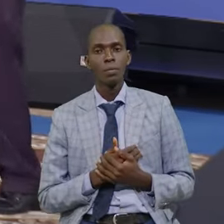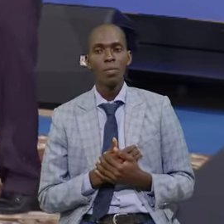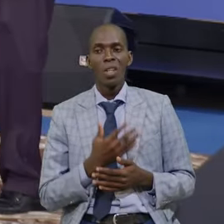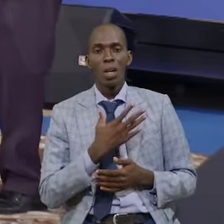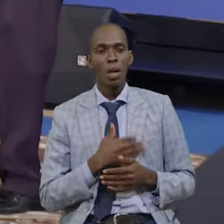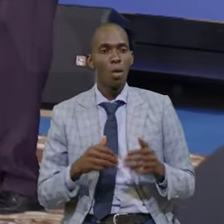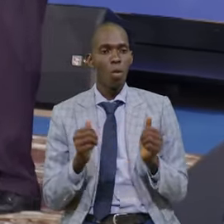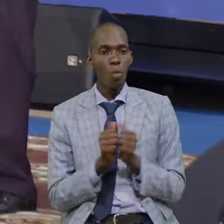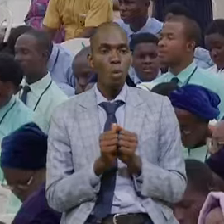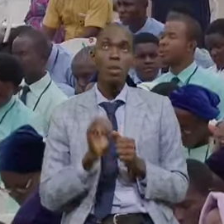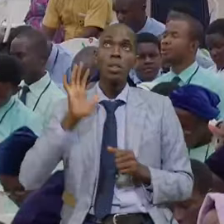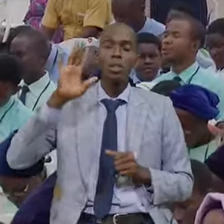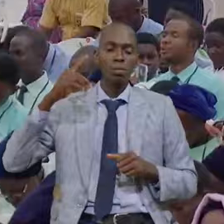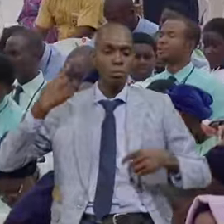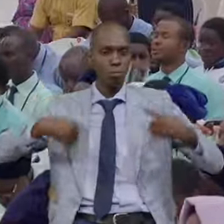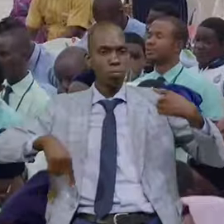his stripes,